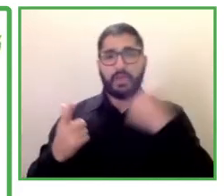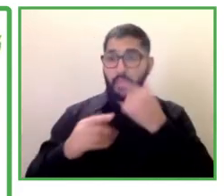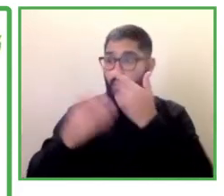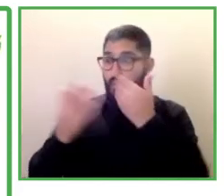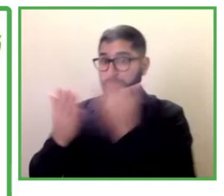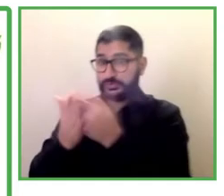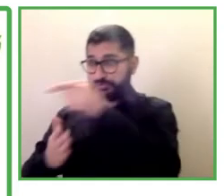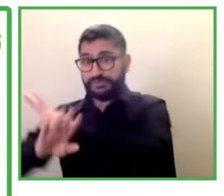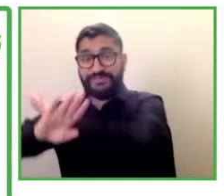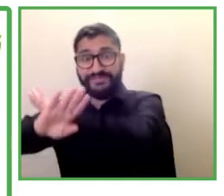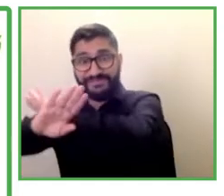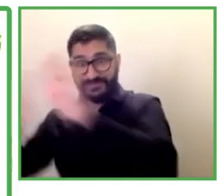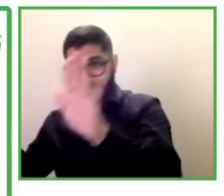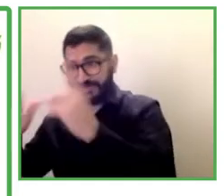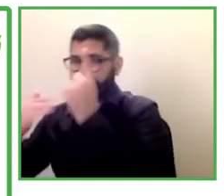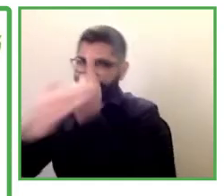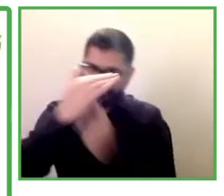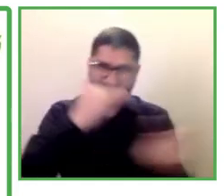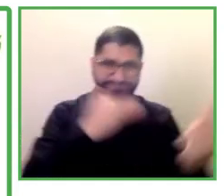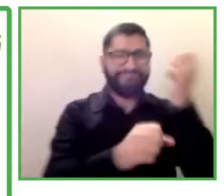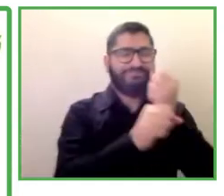social insertion afterwards.